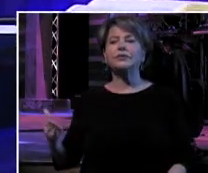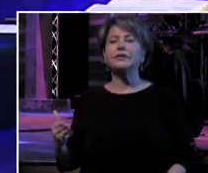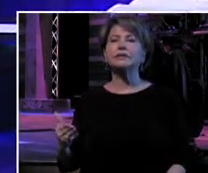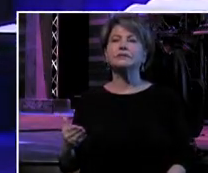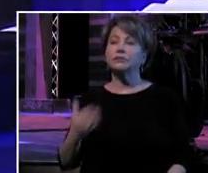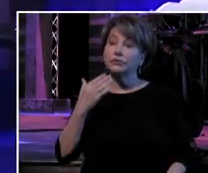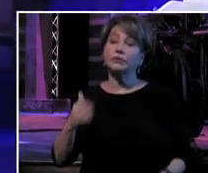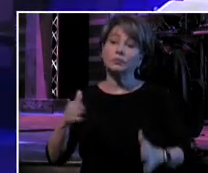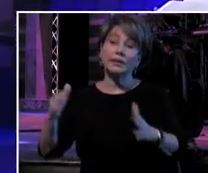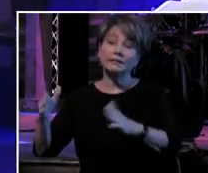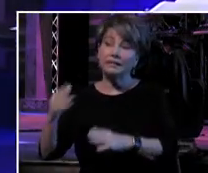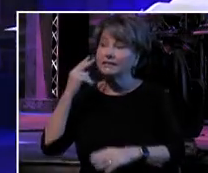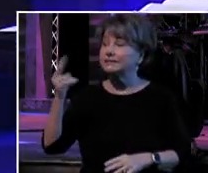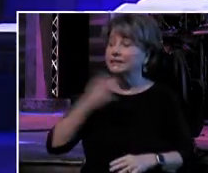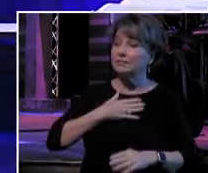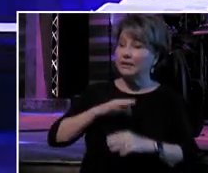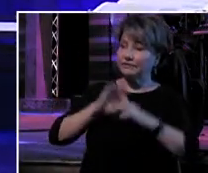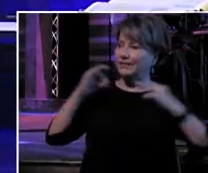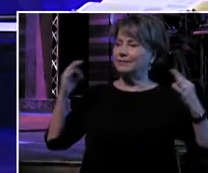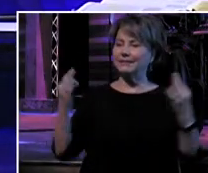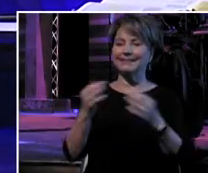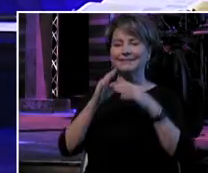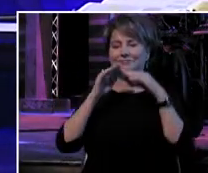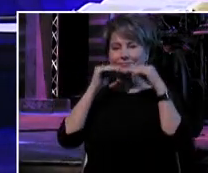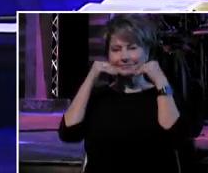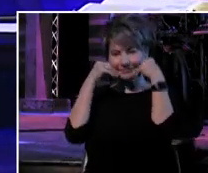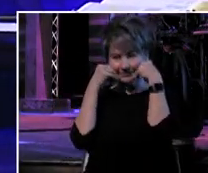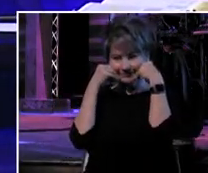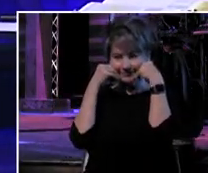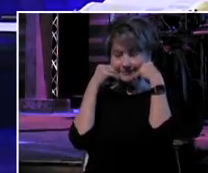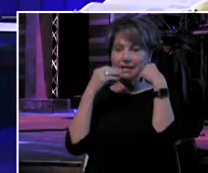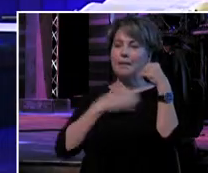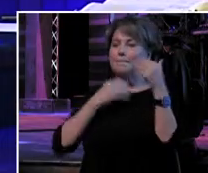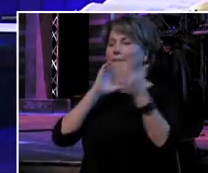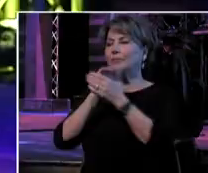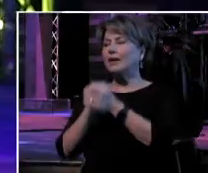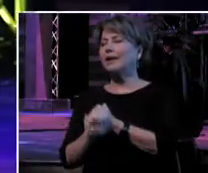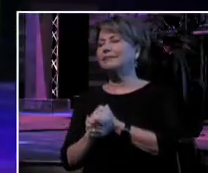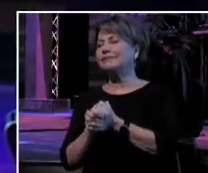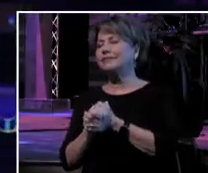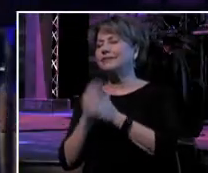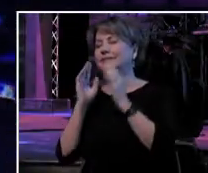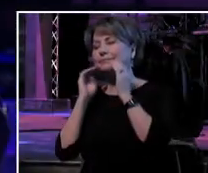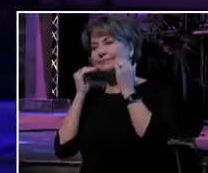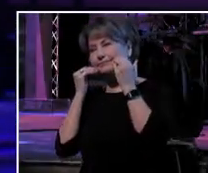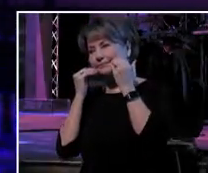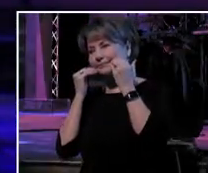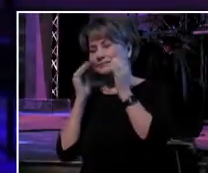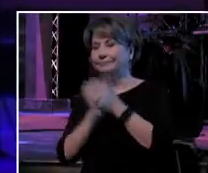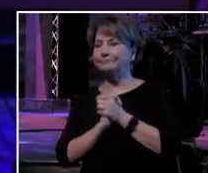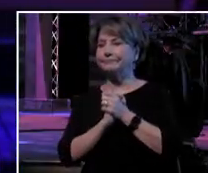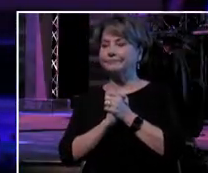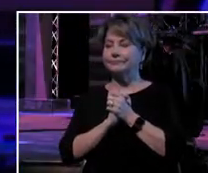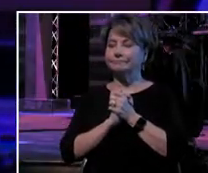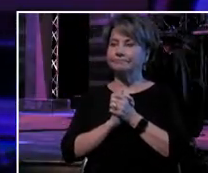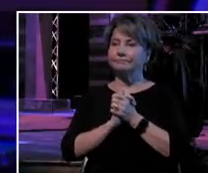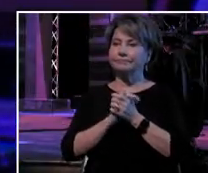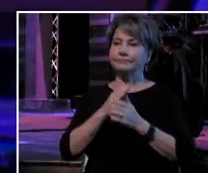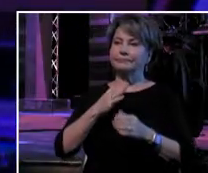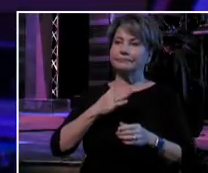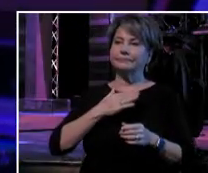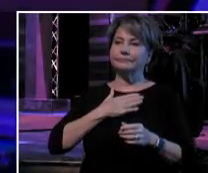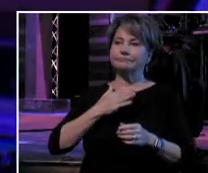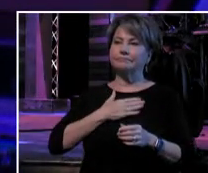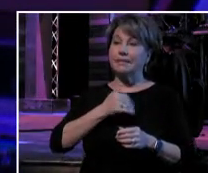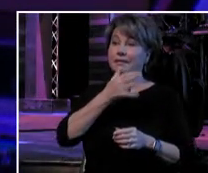when I see my family, I just smile. When I see my wife, I smile. When I see my granddaughter, I